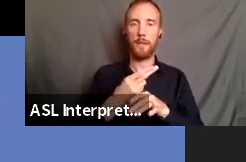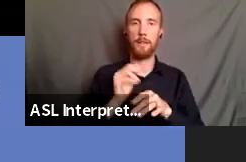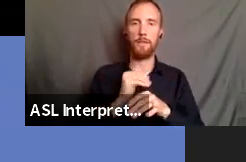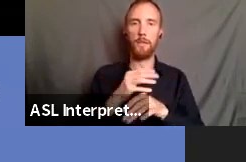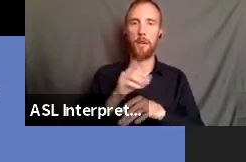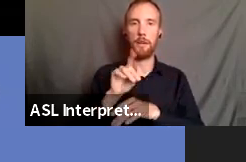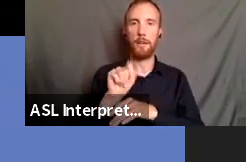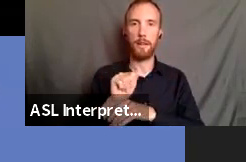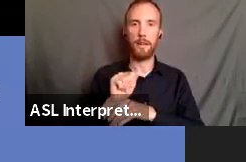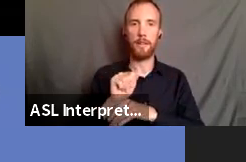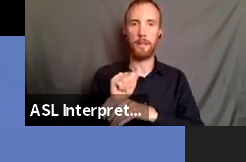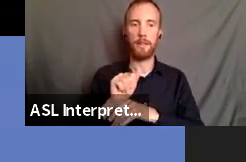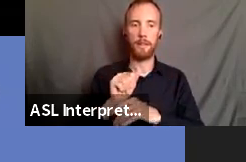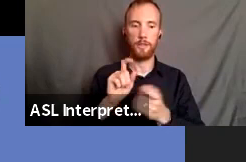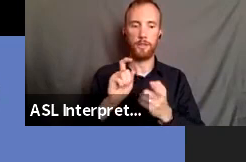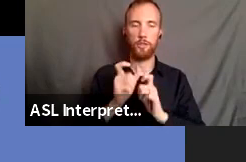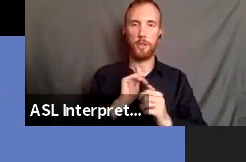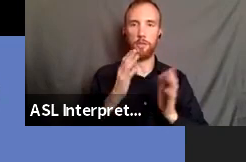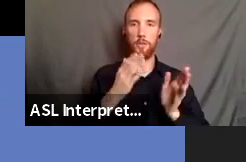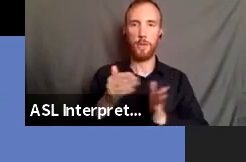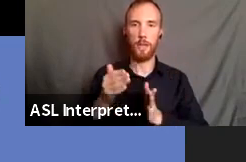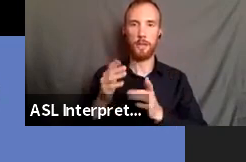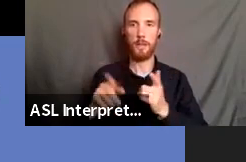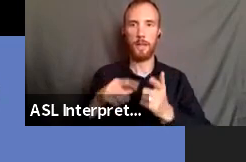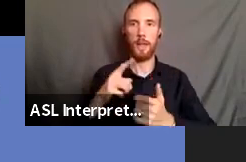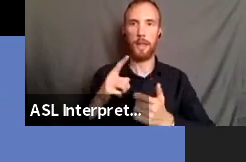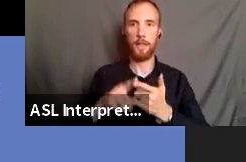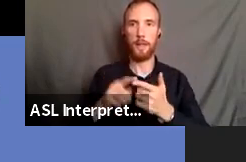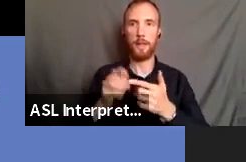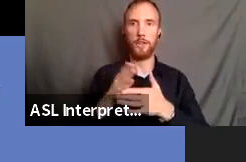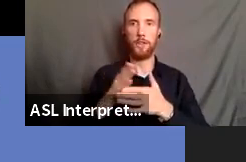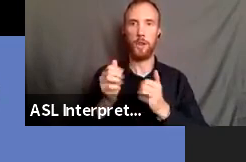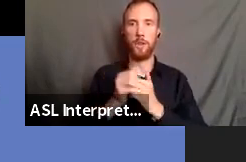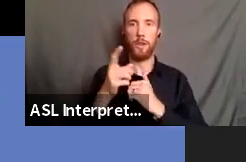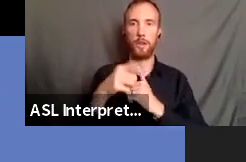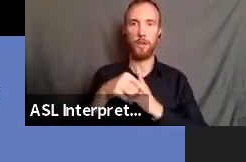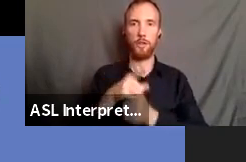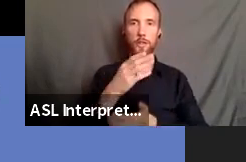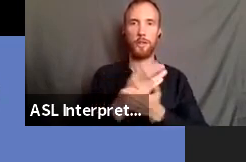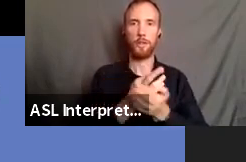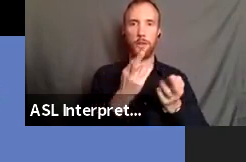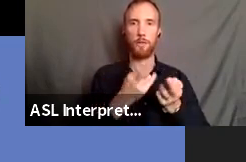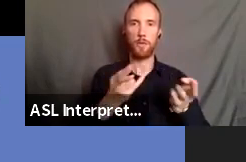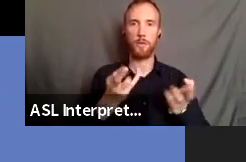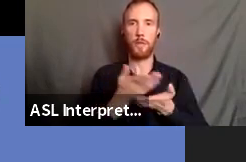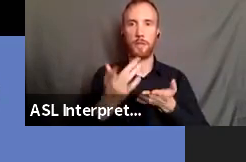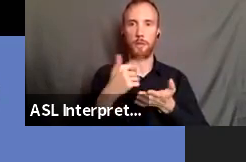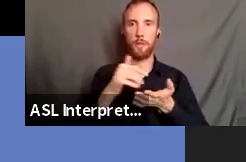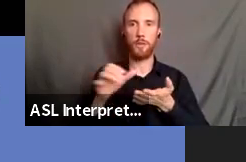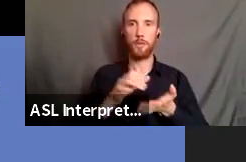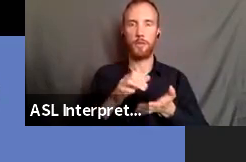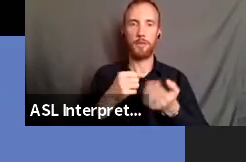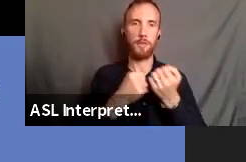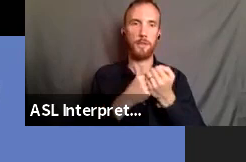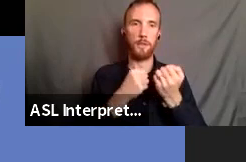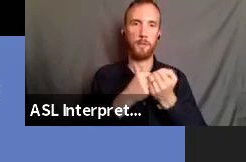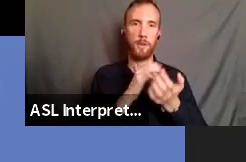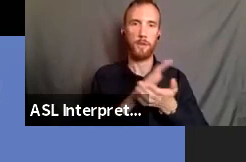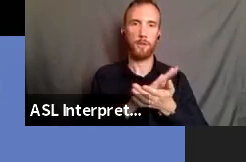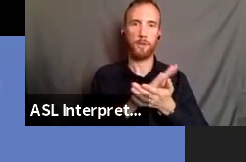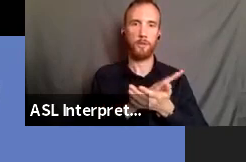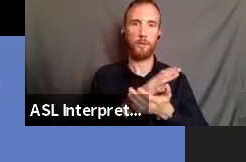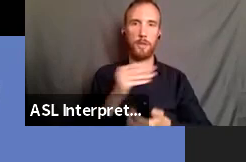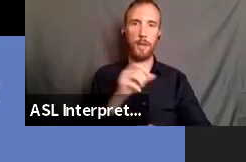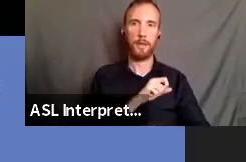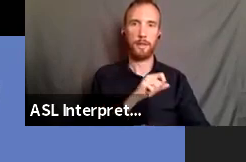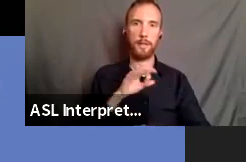inform our plans as well as then ultimately share with you some of the resources and steps we're taking to support our schools and staff and students